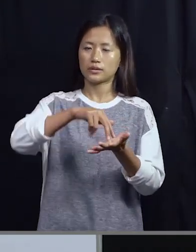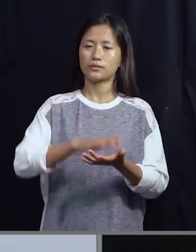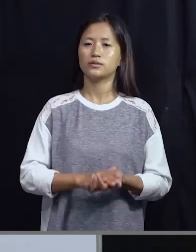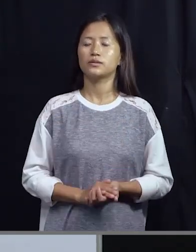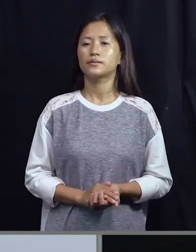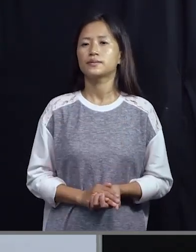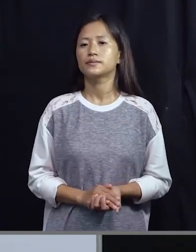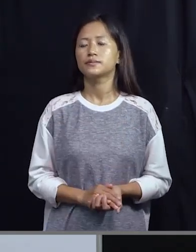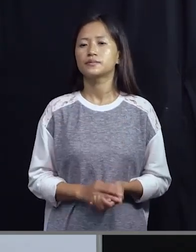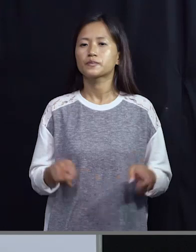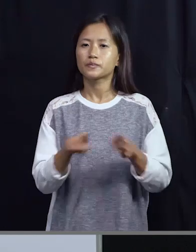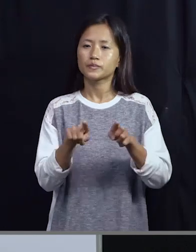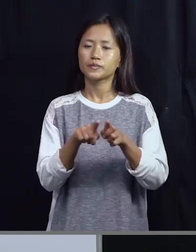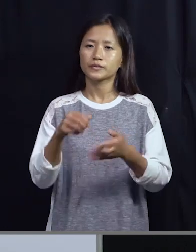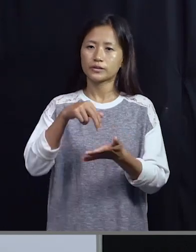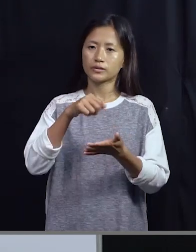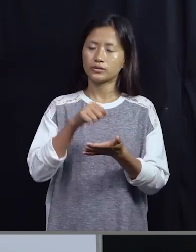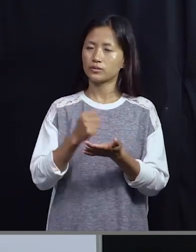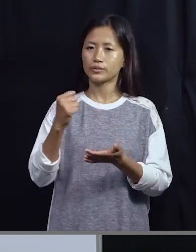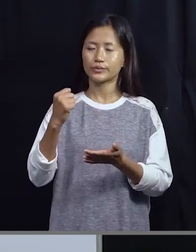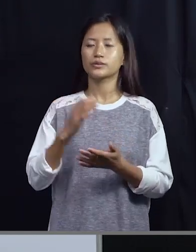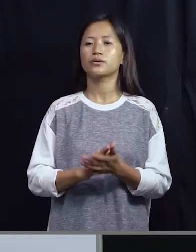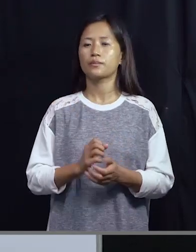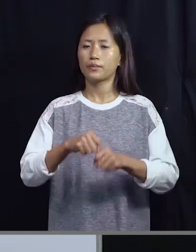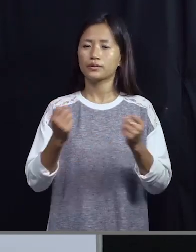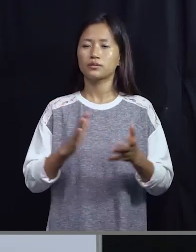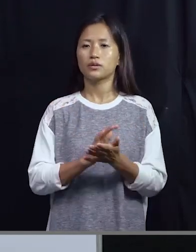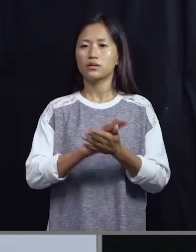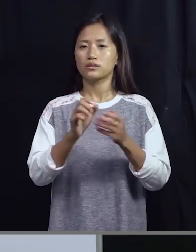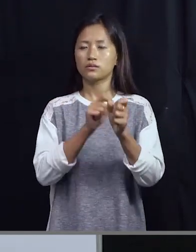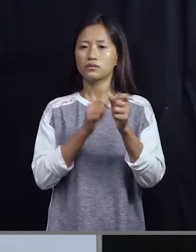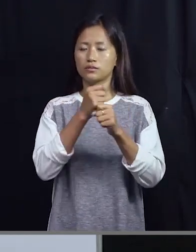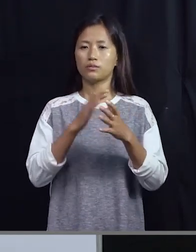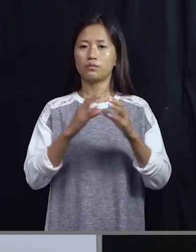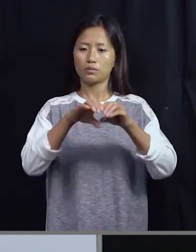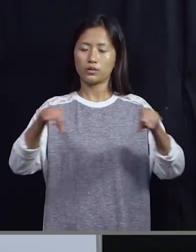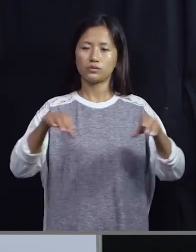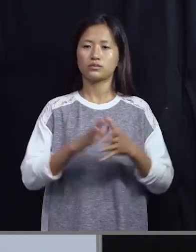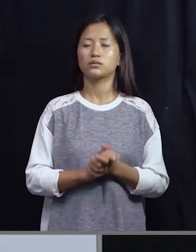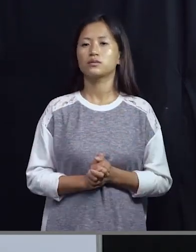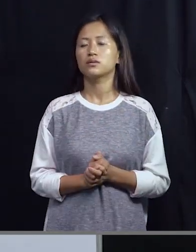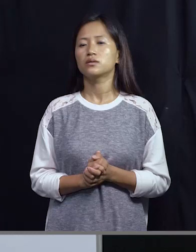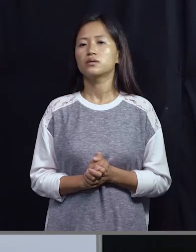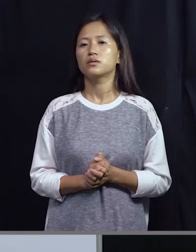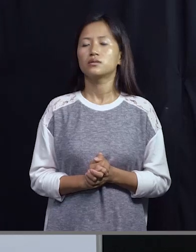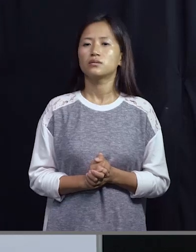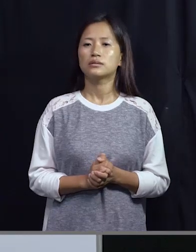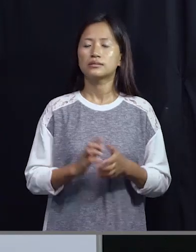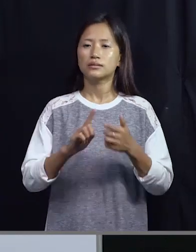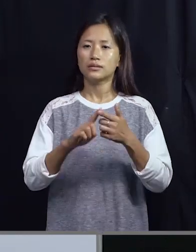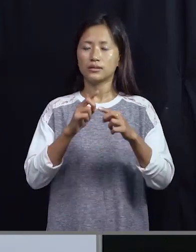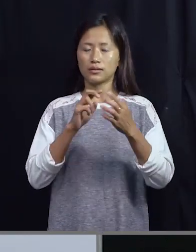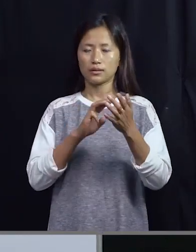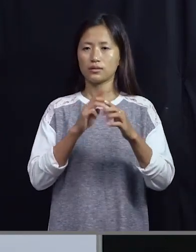Now, as the two strands are separated by the breaking down of the hydrogen bond, the tension being released, now this enzyme known